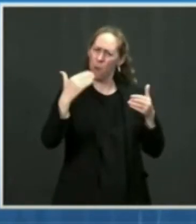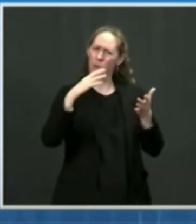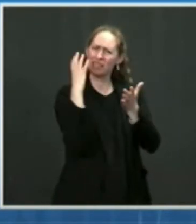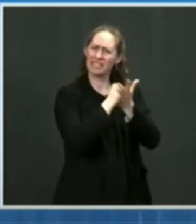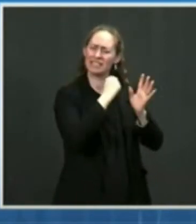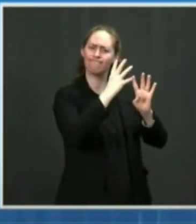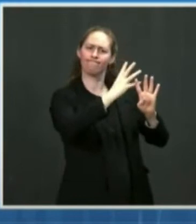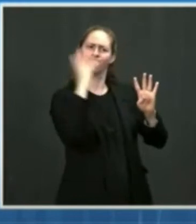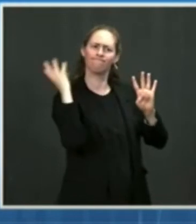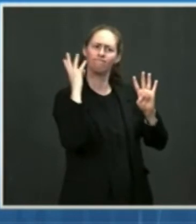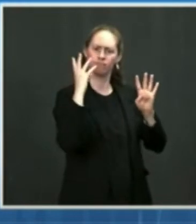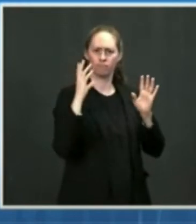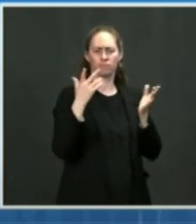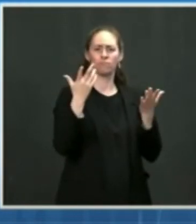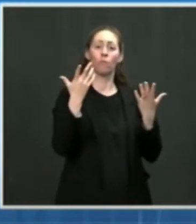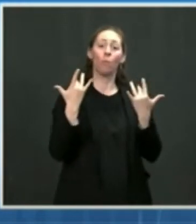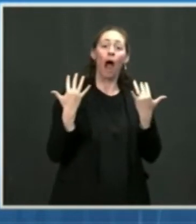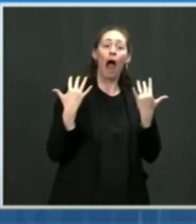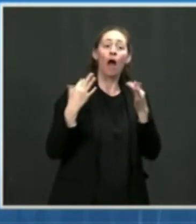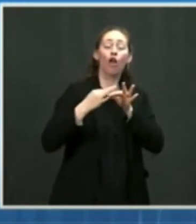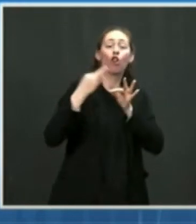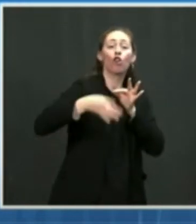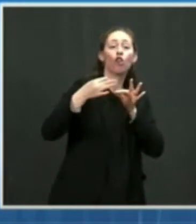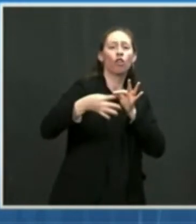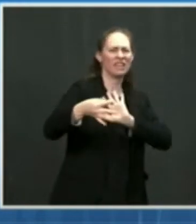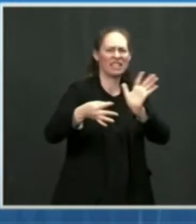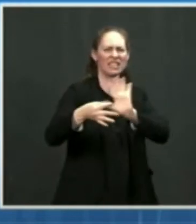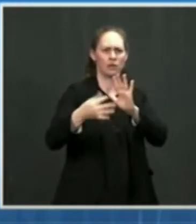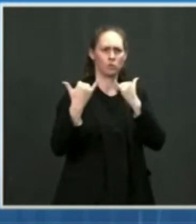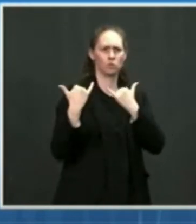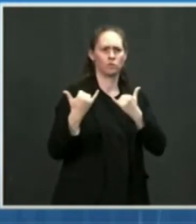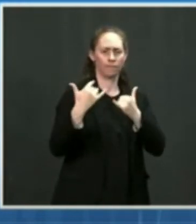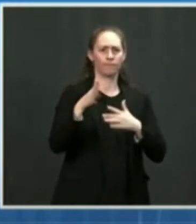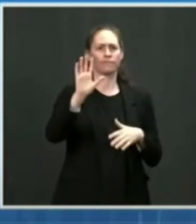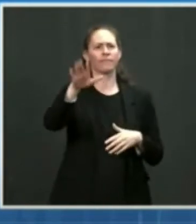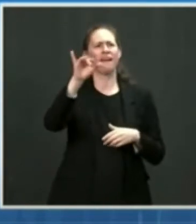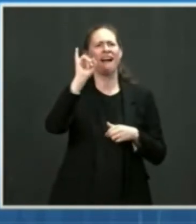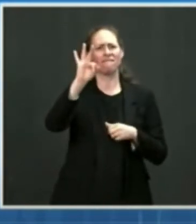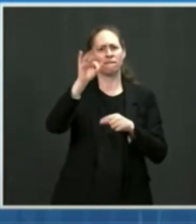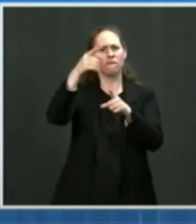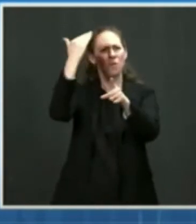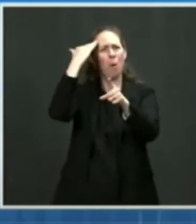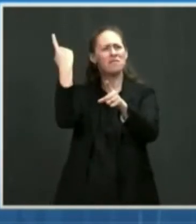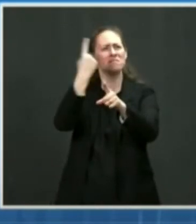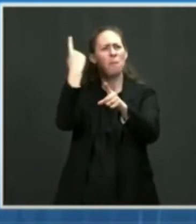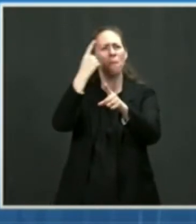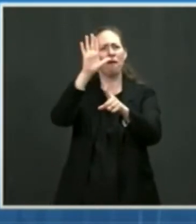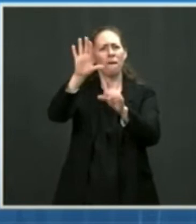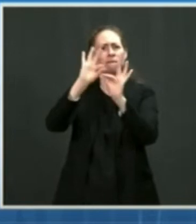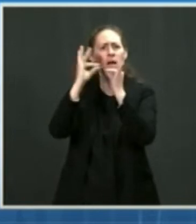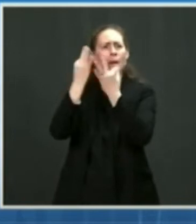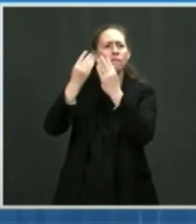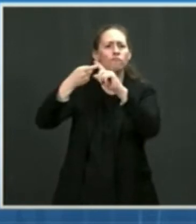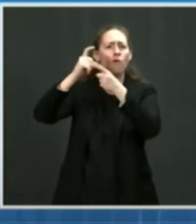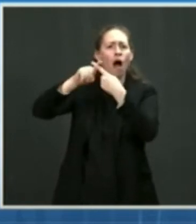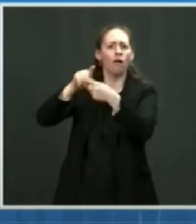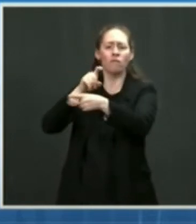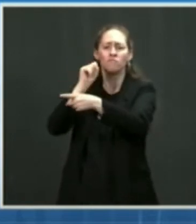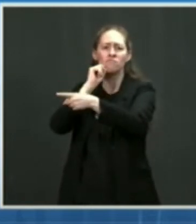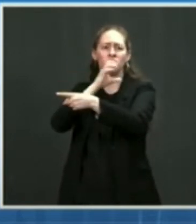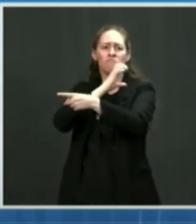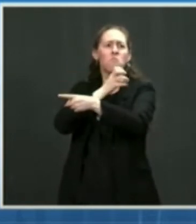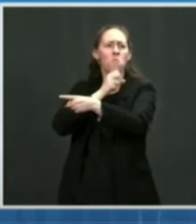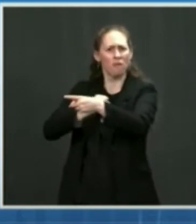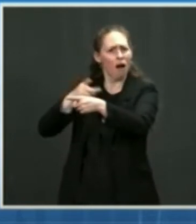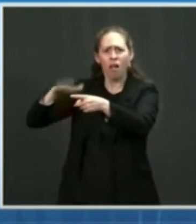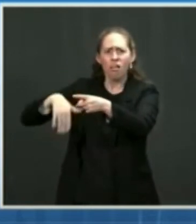today, and if you have someone in your life, particularly a senior who has not gotten a shot yet, reach